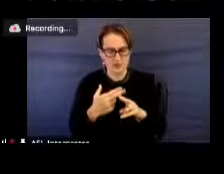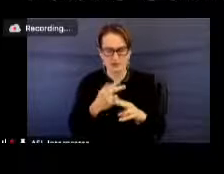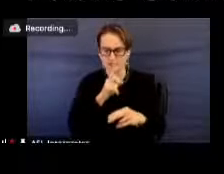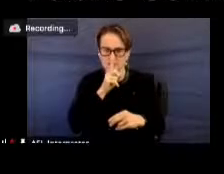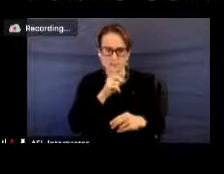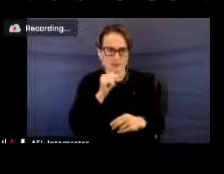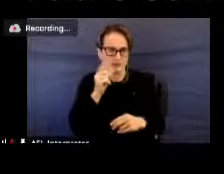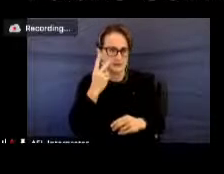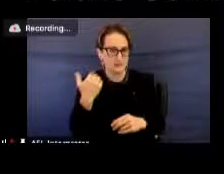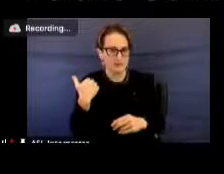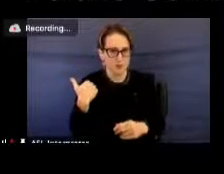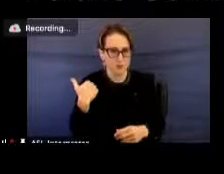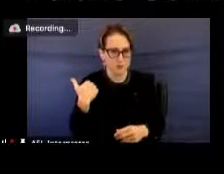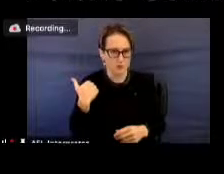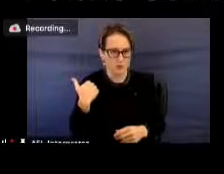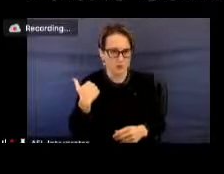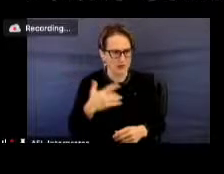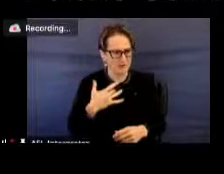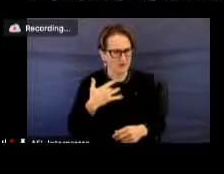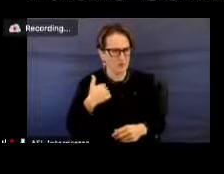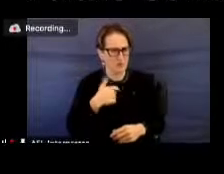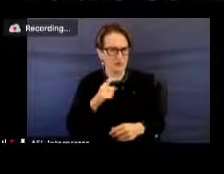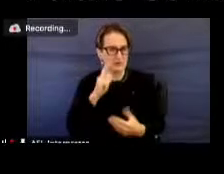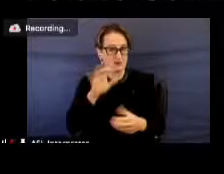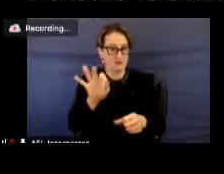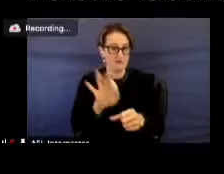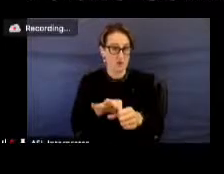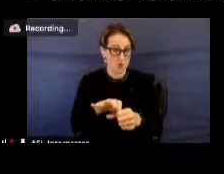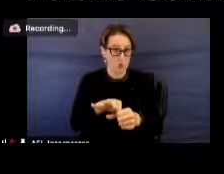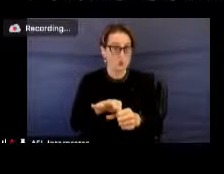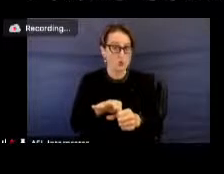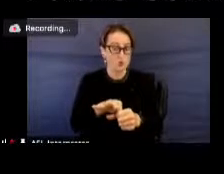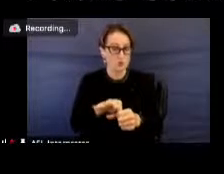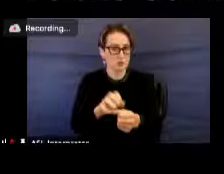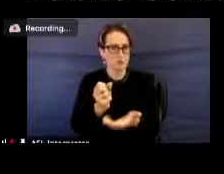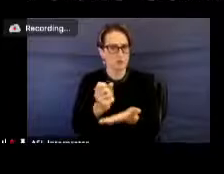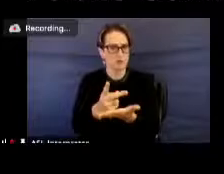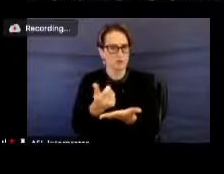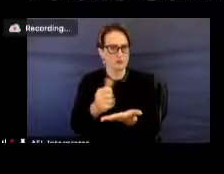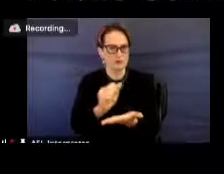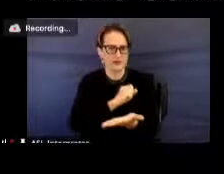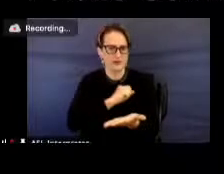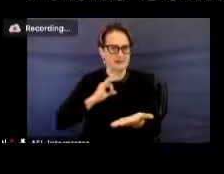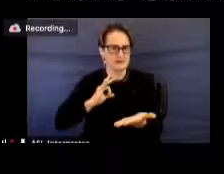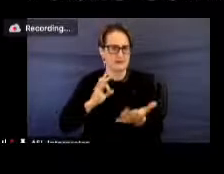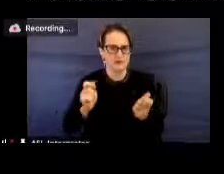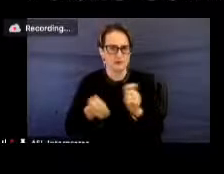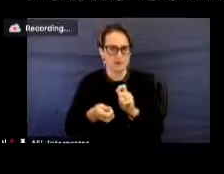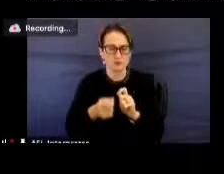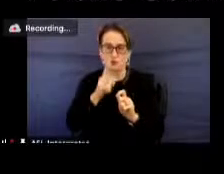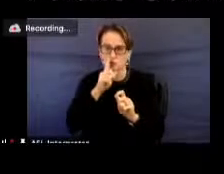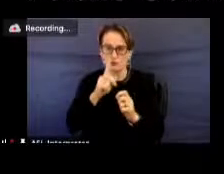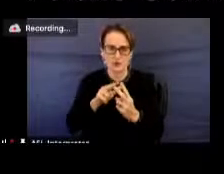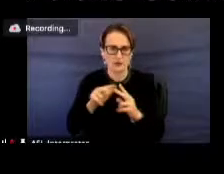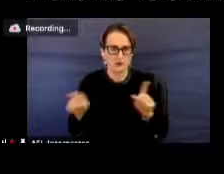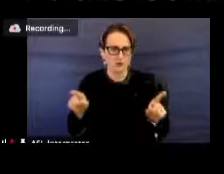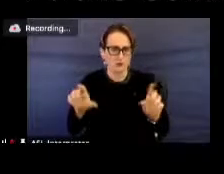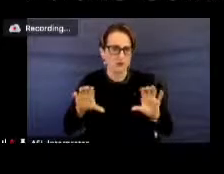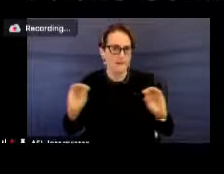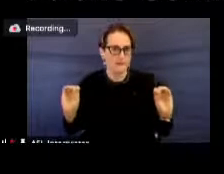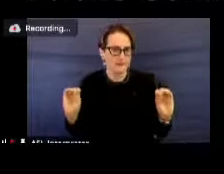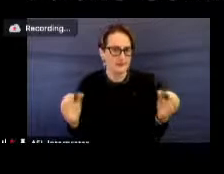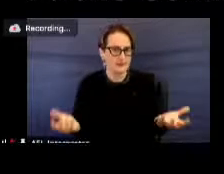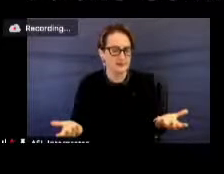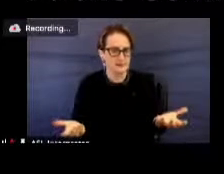And I think we actually do need to vote to approve personnel changes on the commission. That's true. Both would be true of both firms. So we'll need